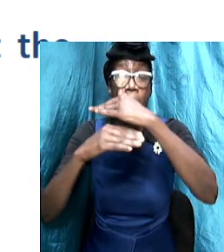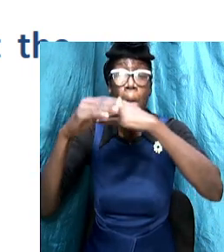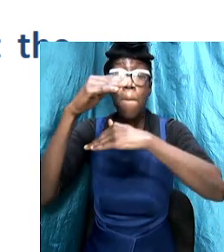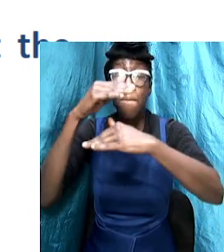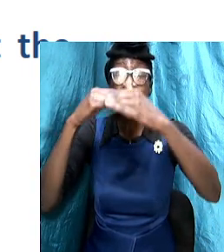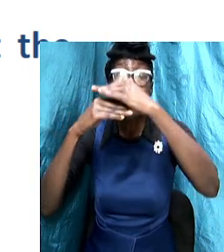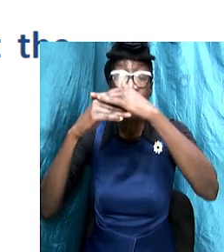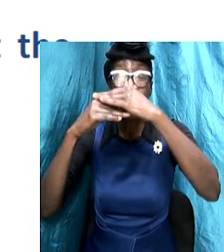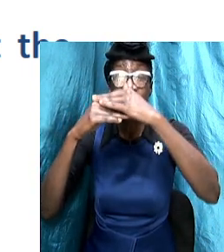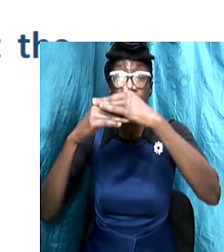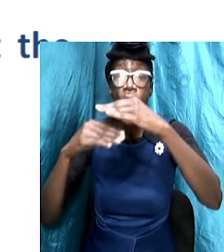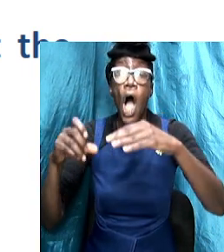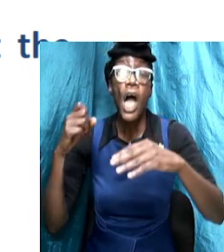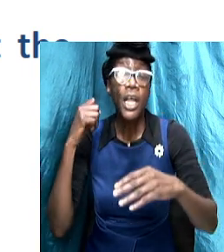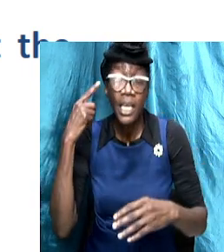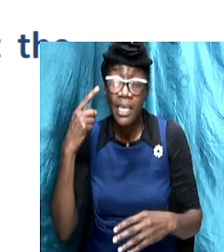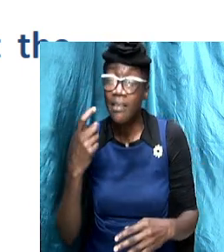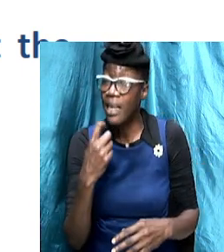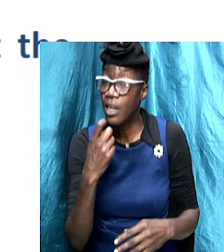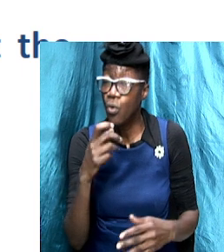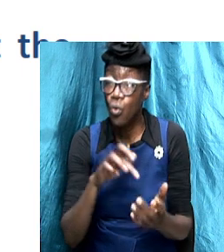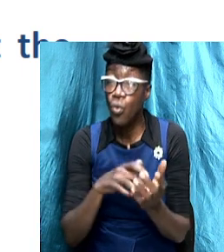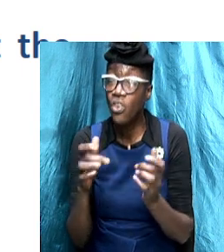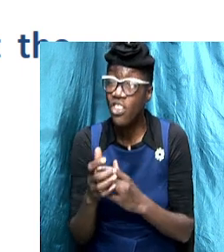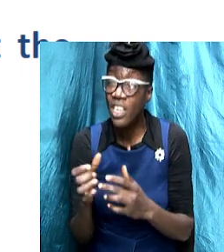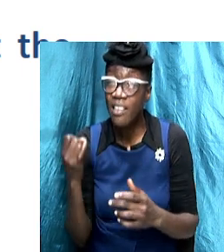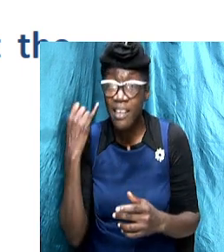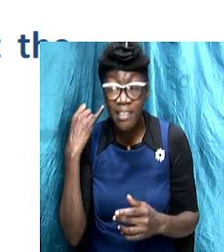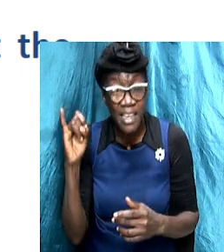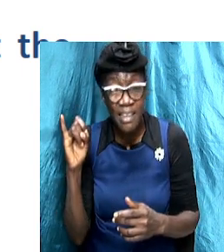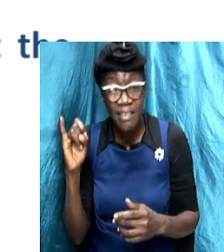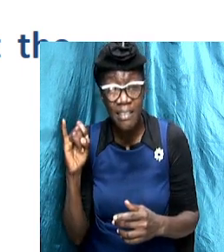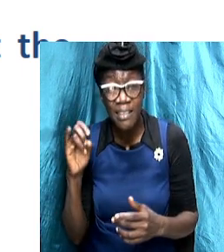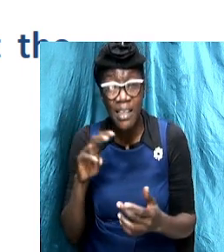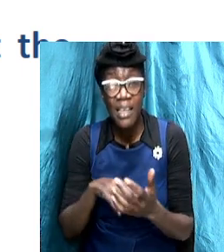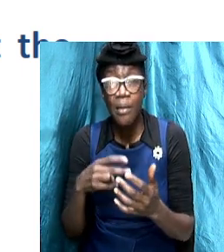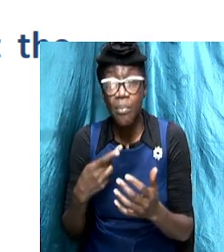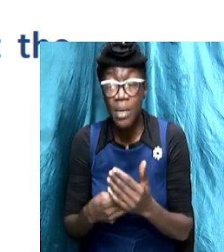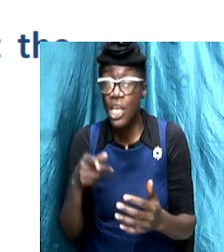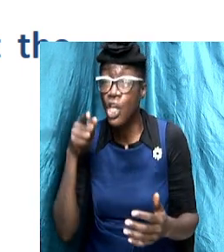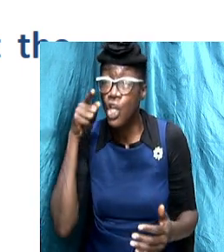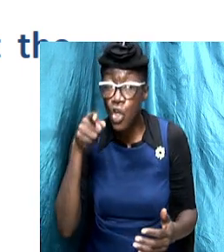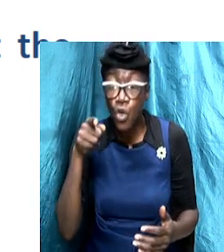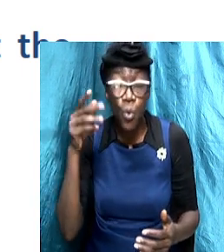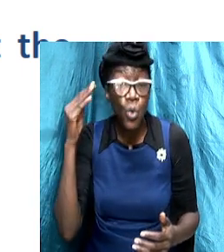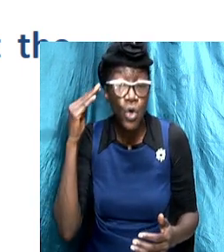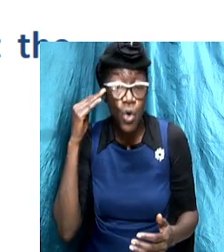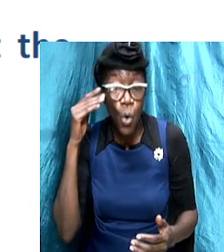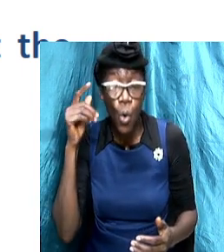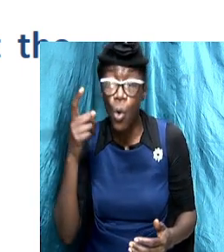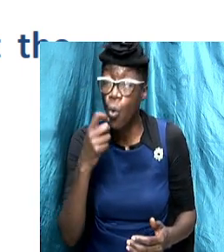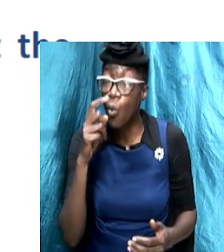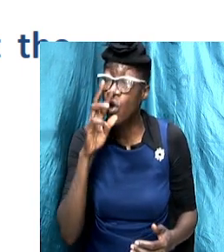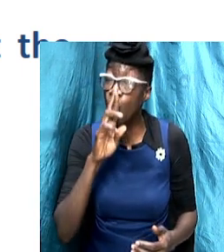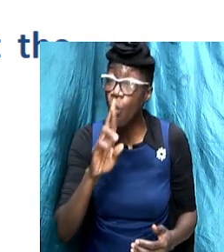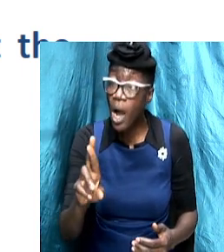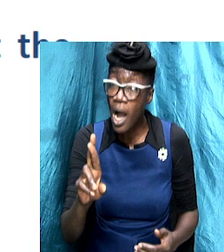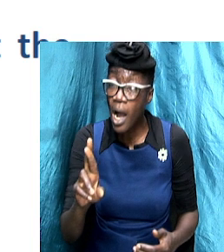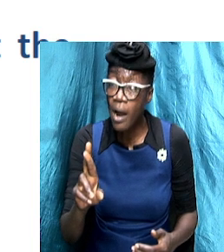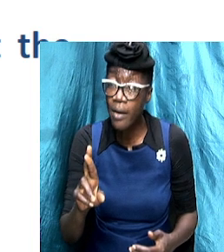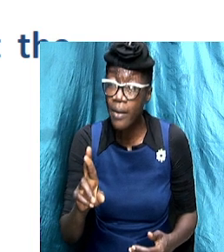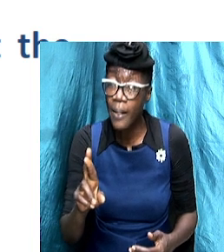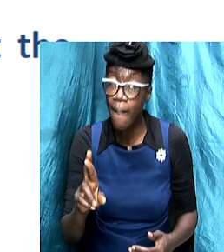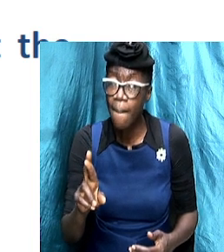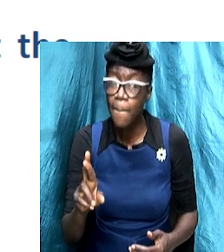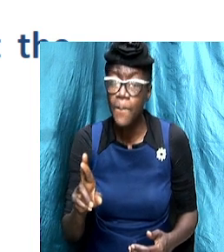understanding of who Jesus is. In other words, you knowing who you are